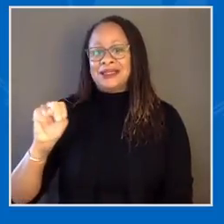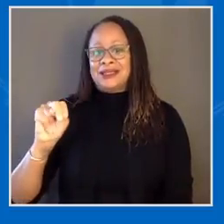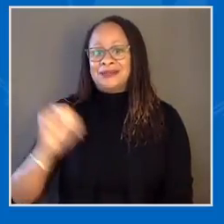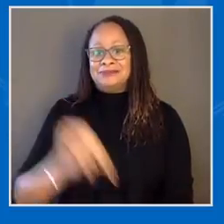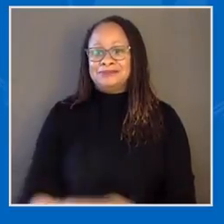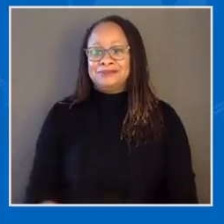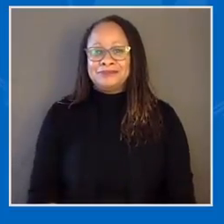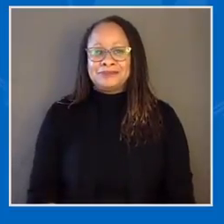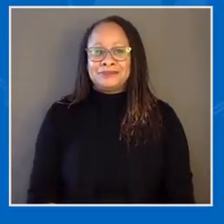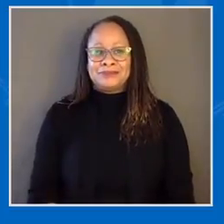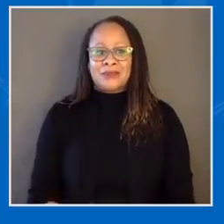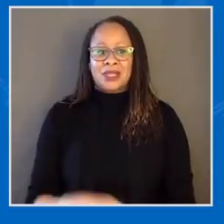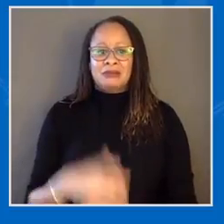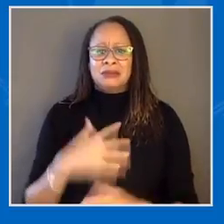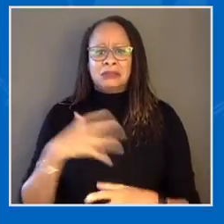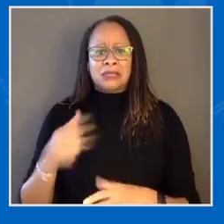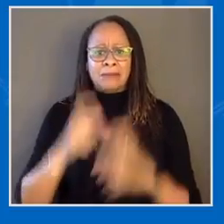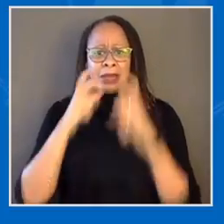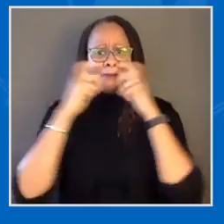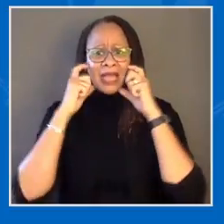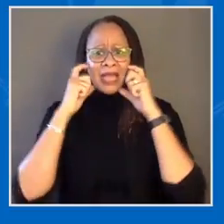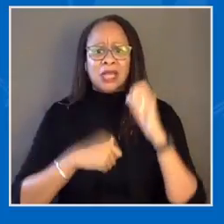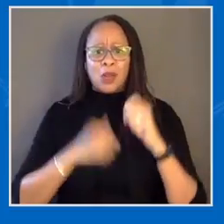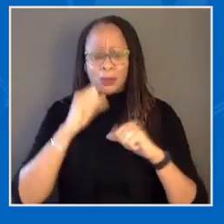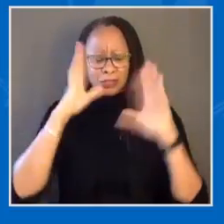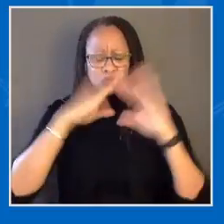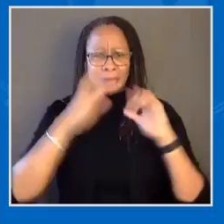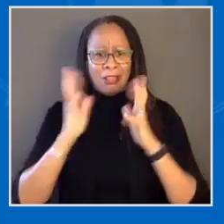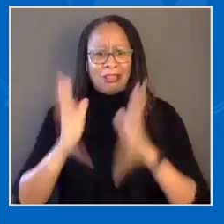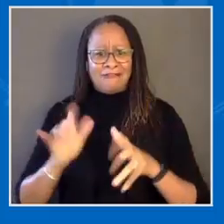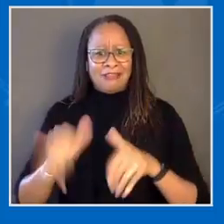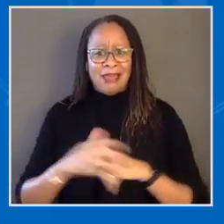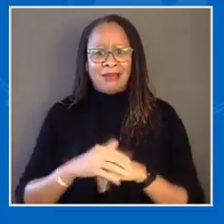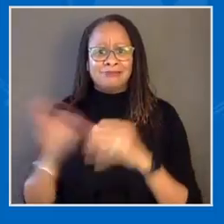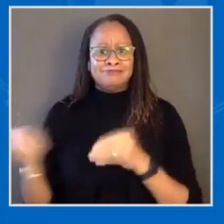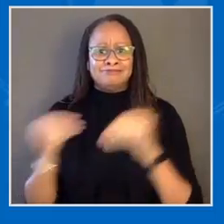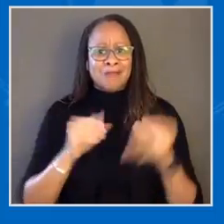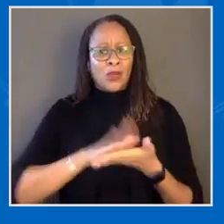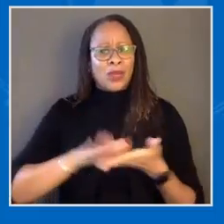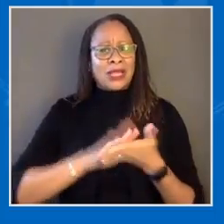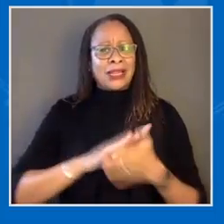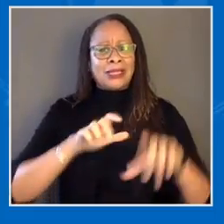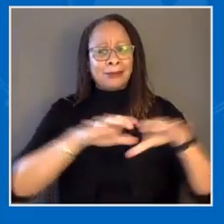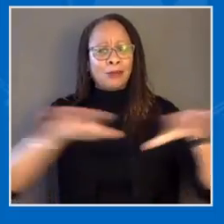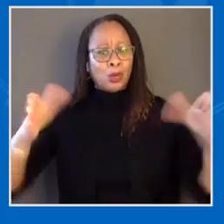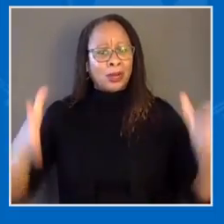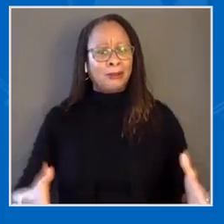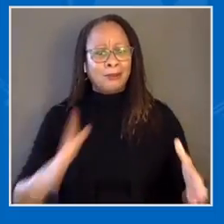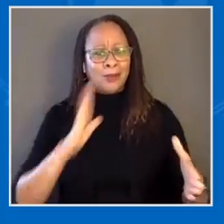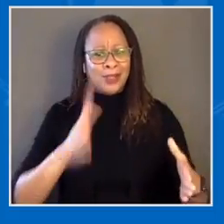Get my mask here, Tony, so I don't get in trouble. And we're going to clean off the podium.